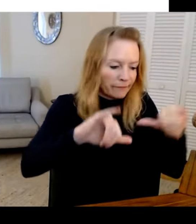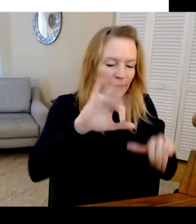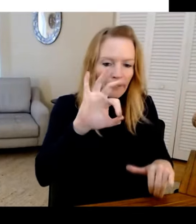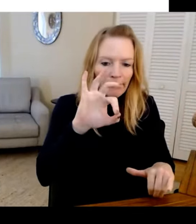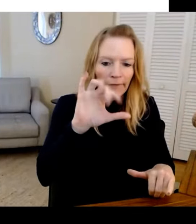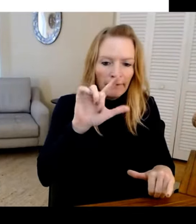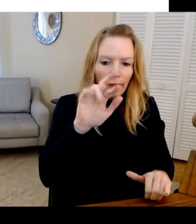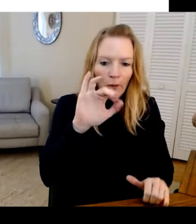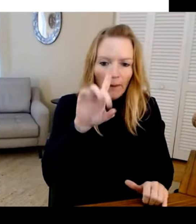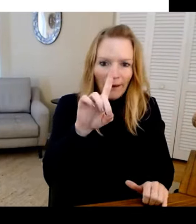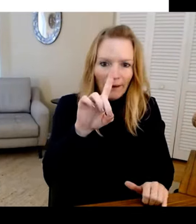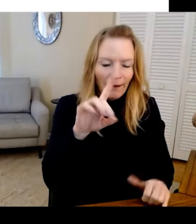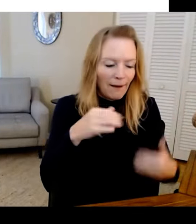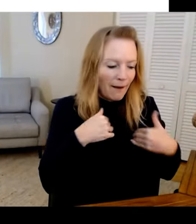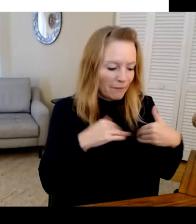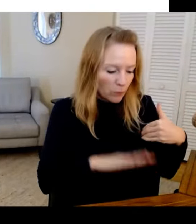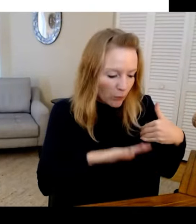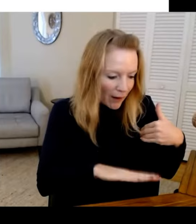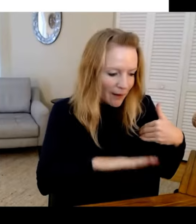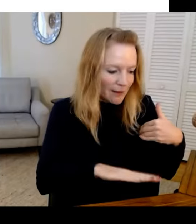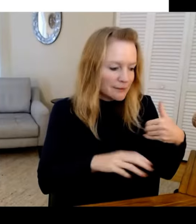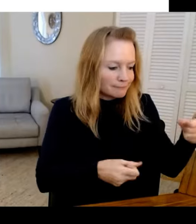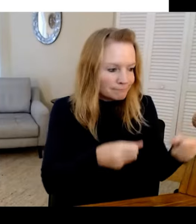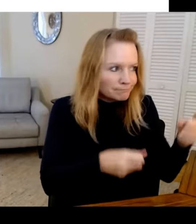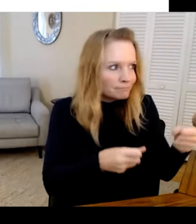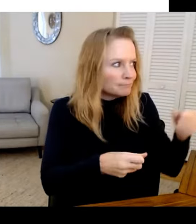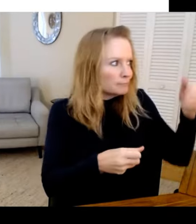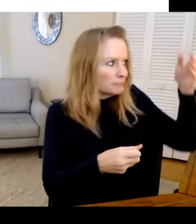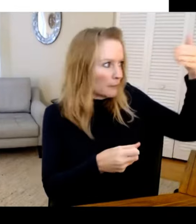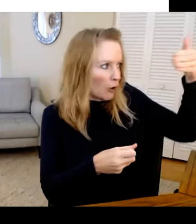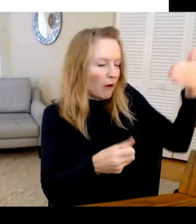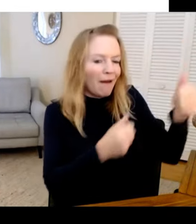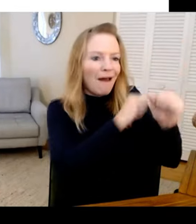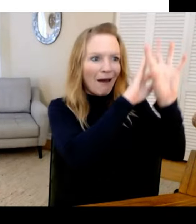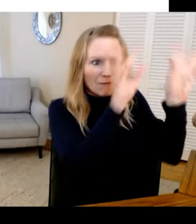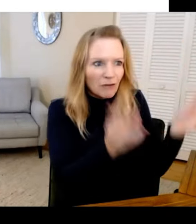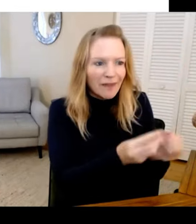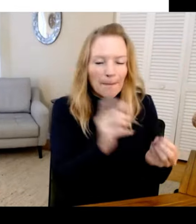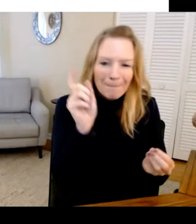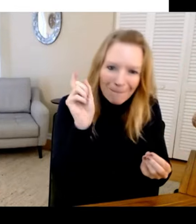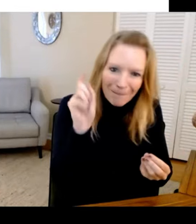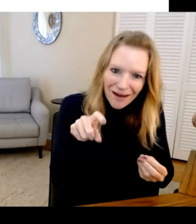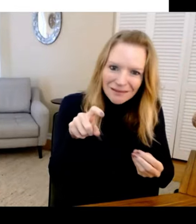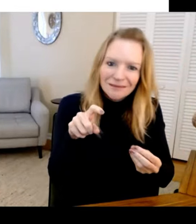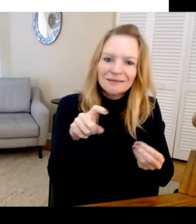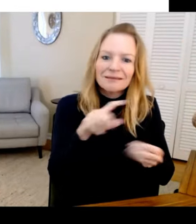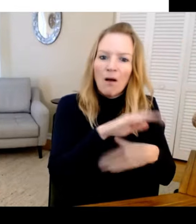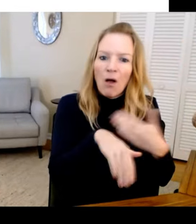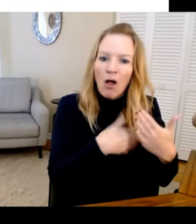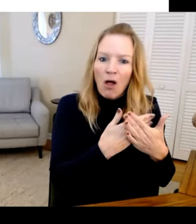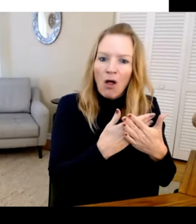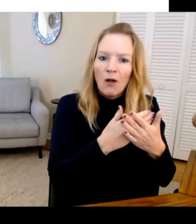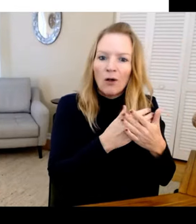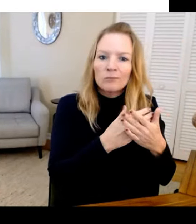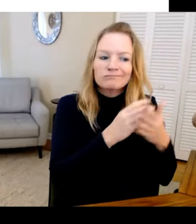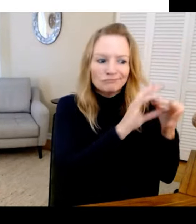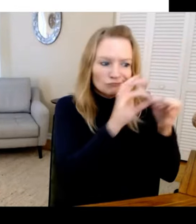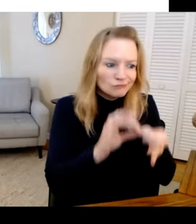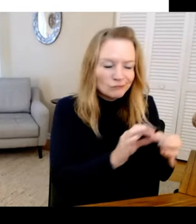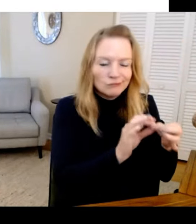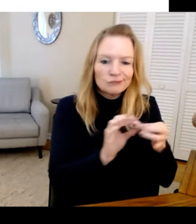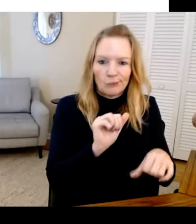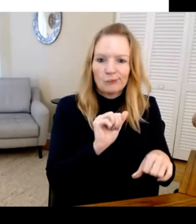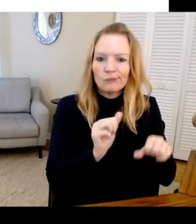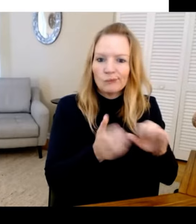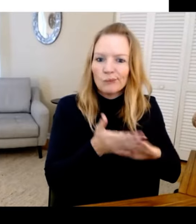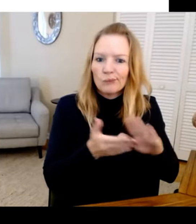different tubes and the belts and the lines and the fluids, everything, the brakes, the steering wheel, everything. It all